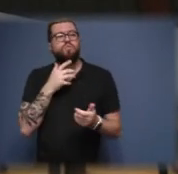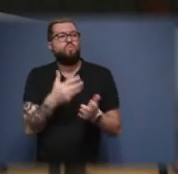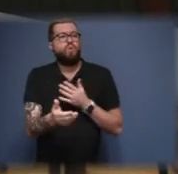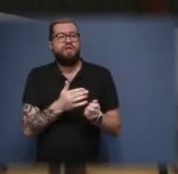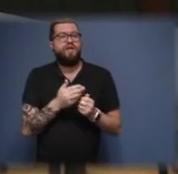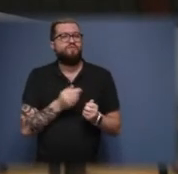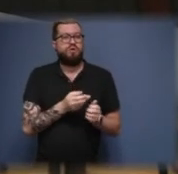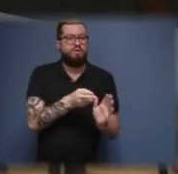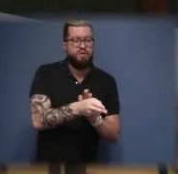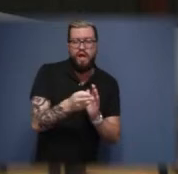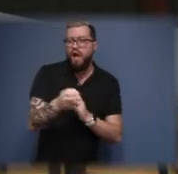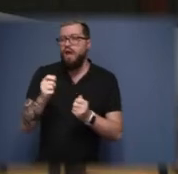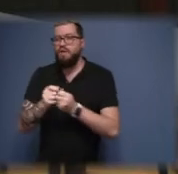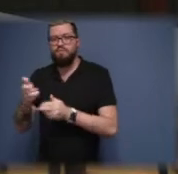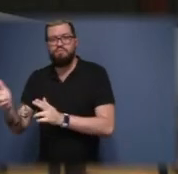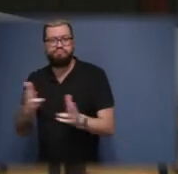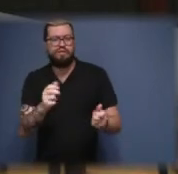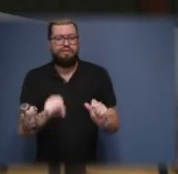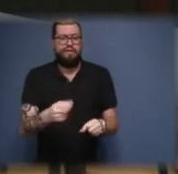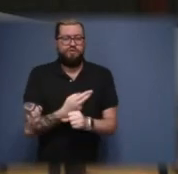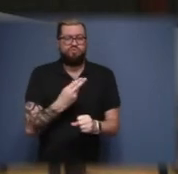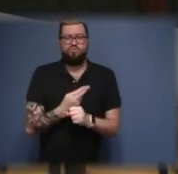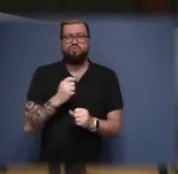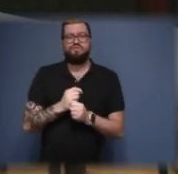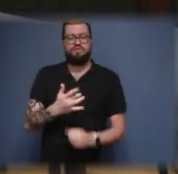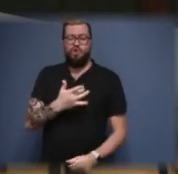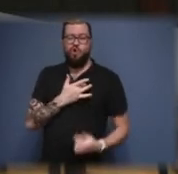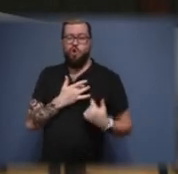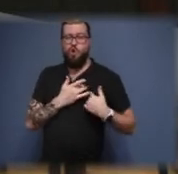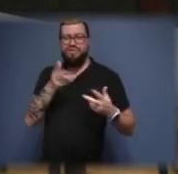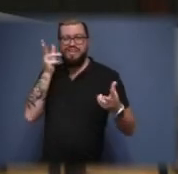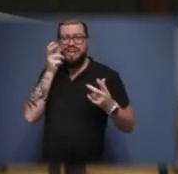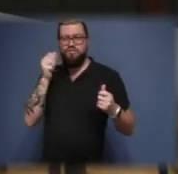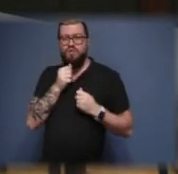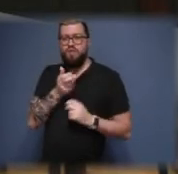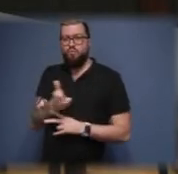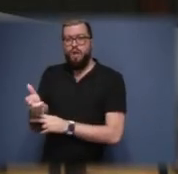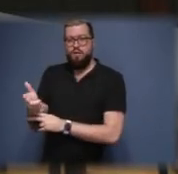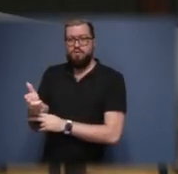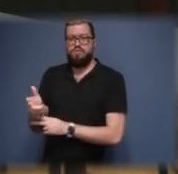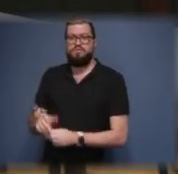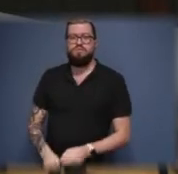may be used, it is the heart of man that is evil and not the weapon.